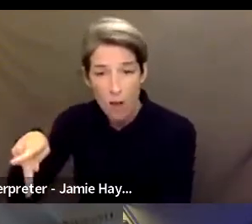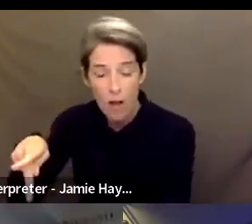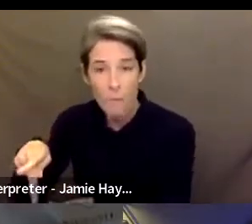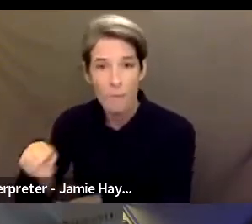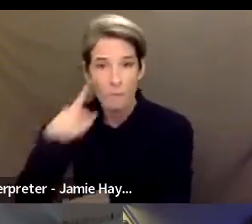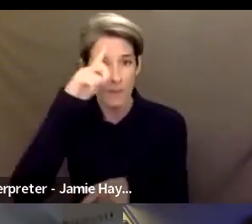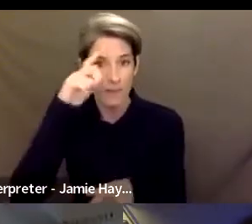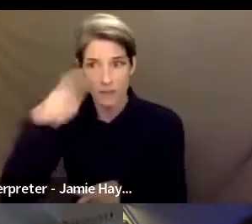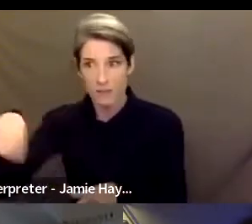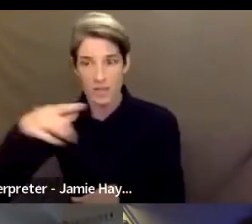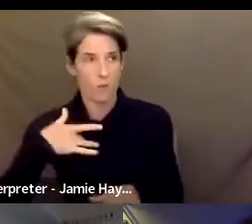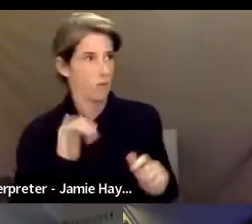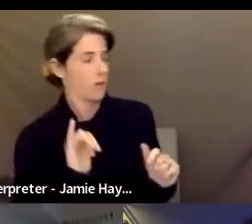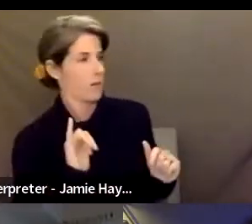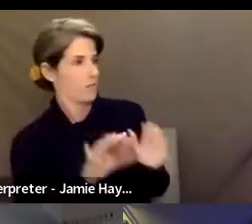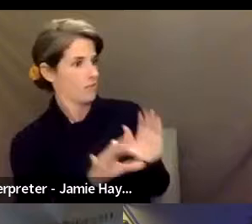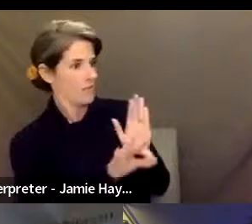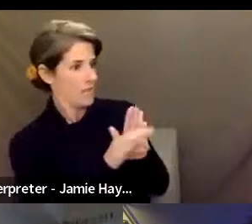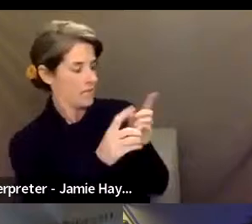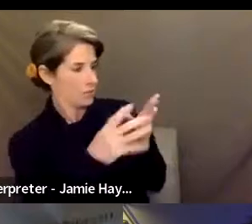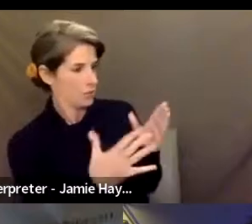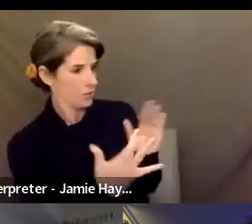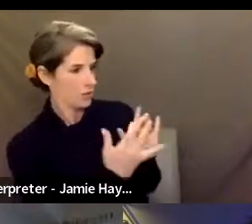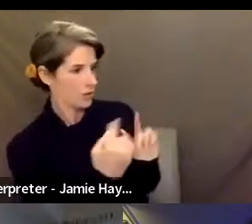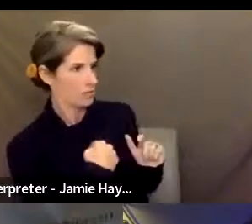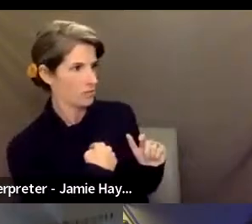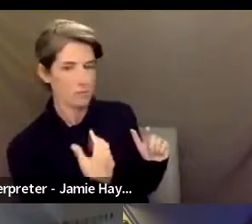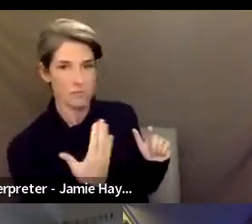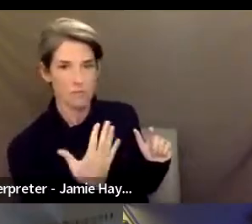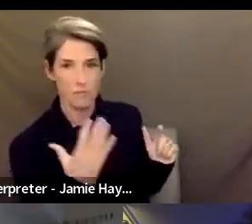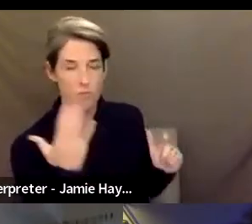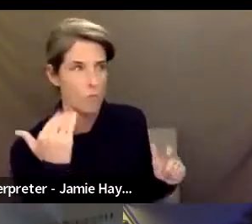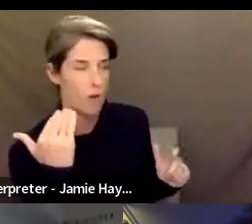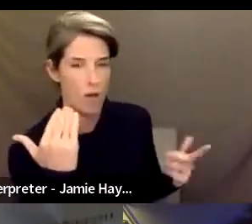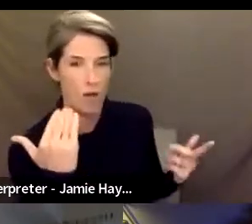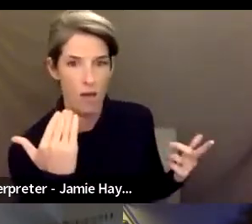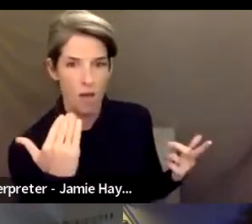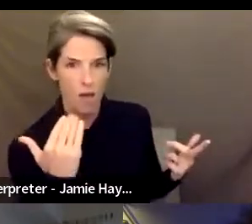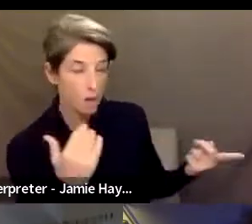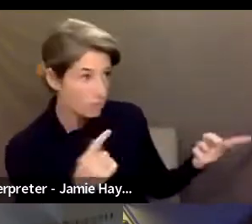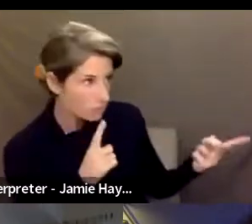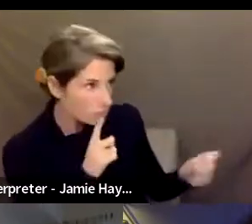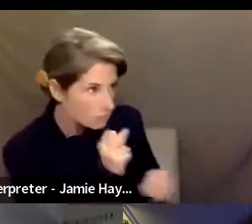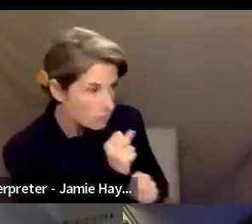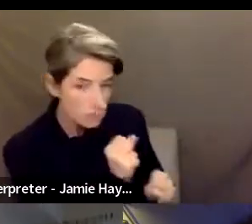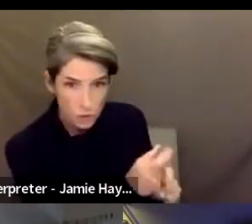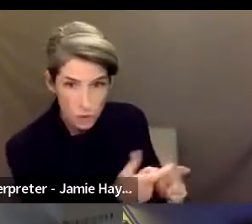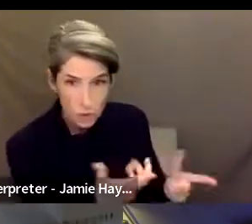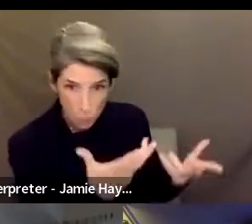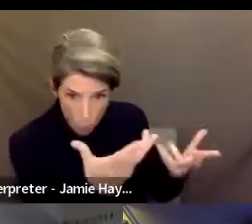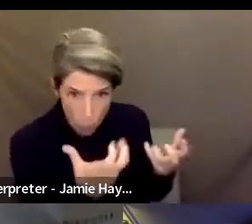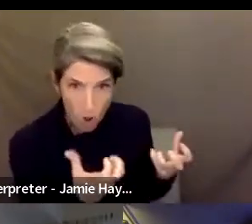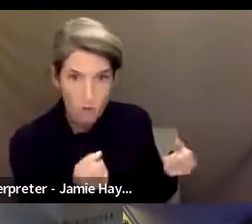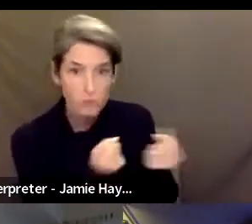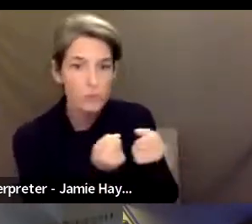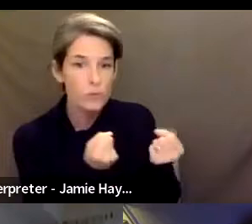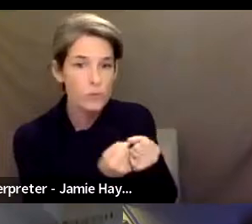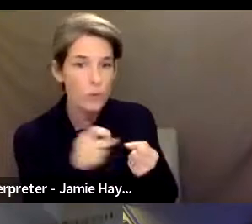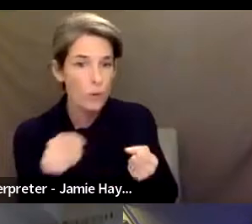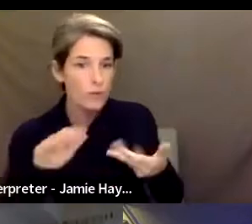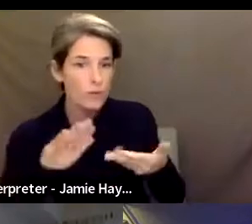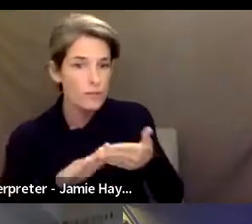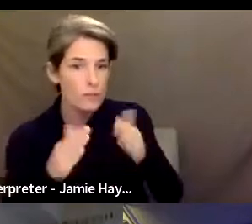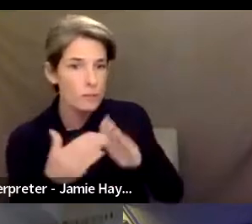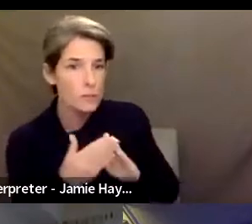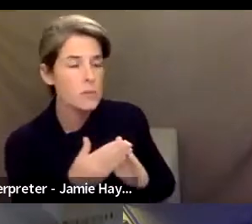me for? So they can see that you're actually interested in these actors, not just to say, I sent you the email,